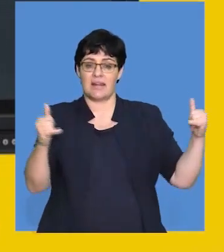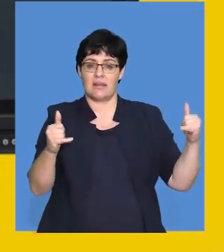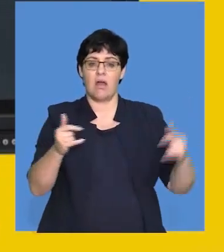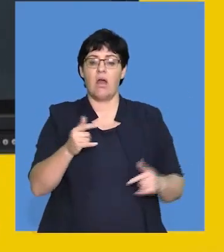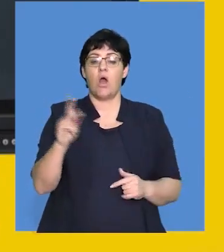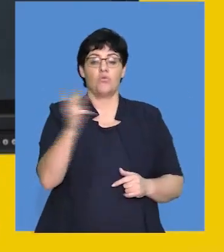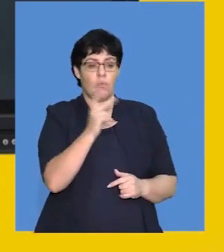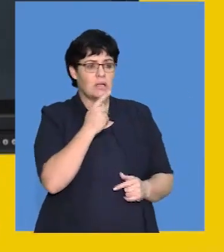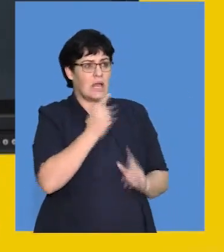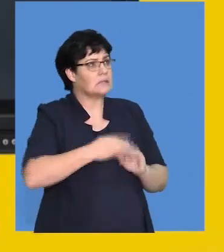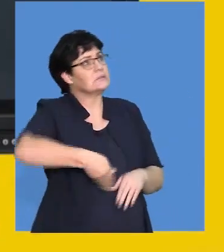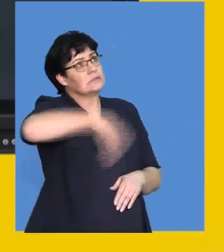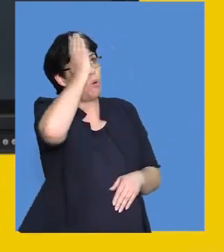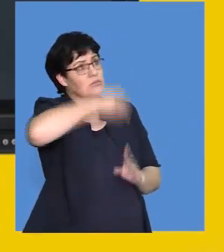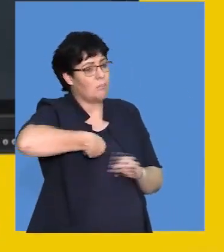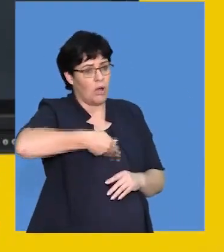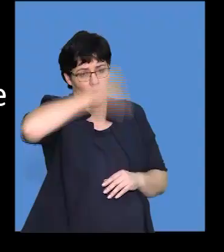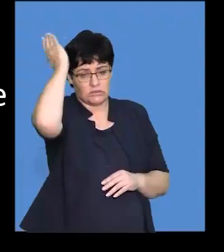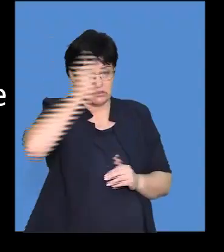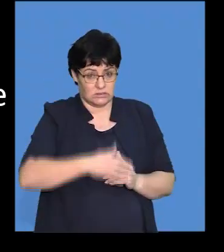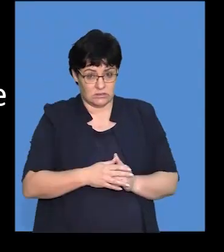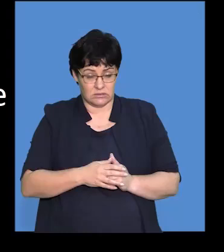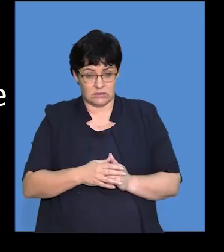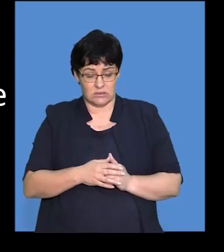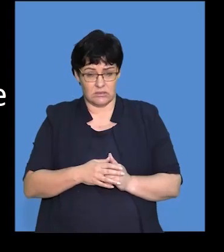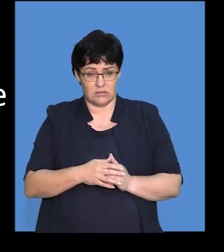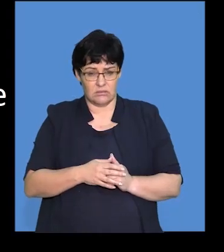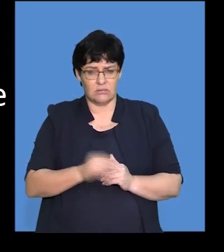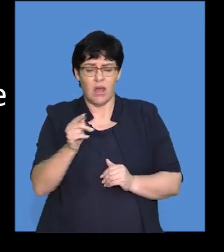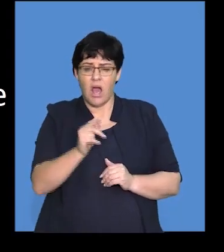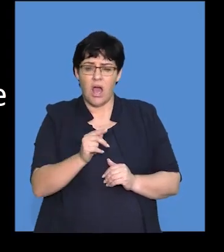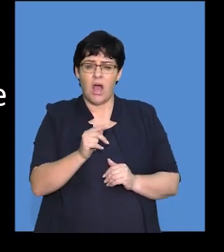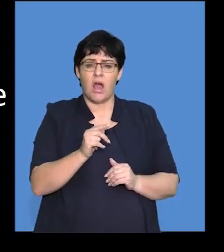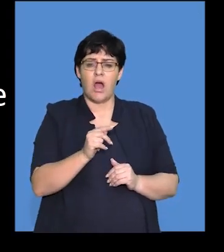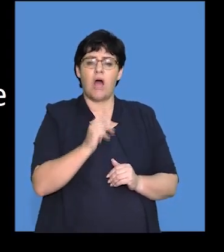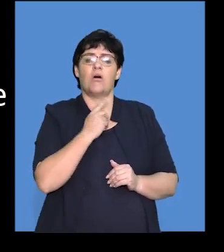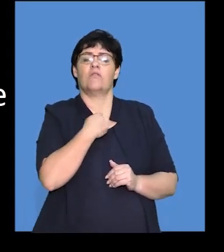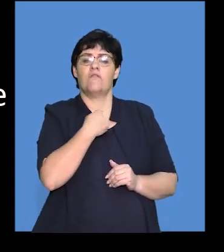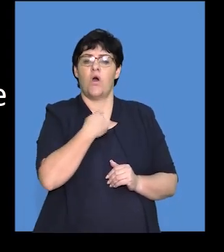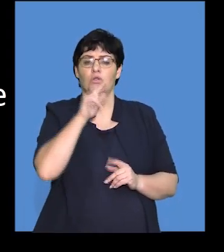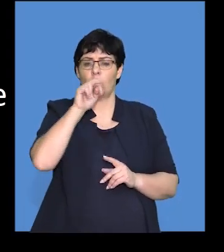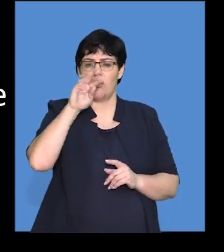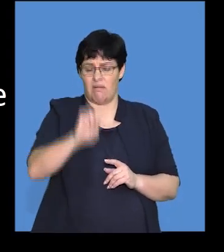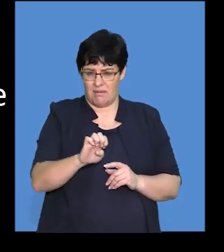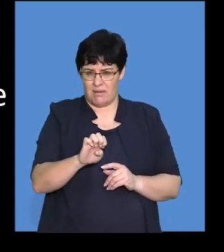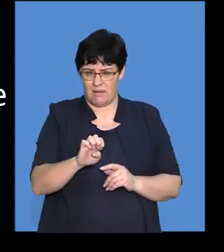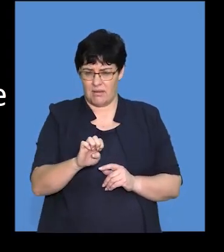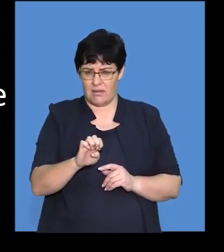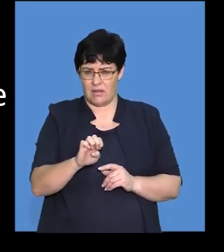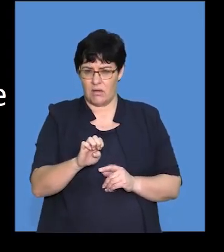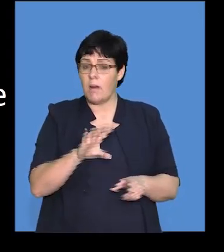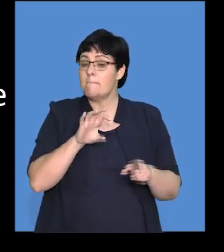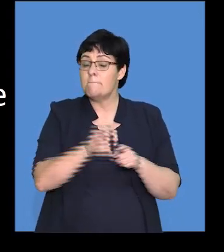goes, Tiko, Tiko. What tone of voice? Remember tone. You find it